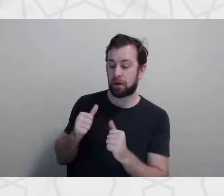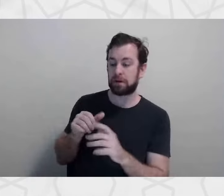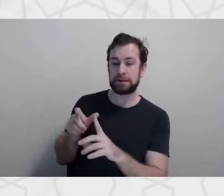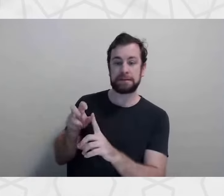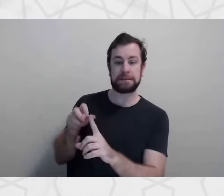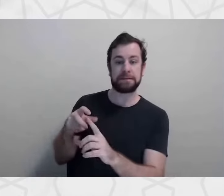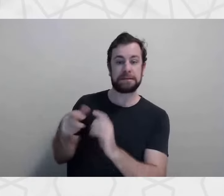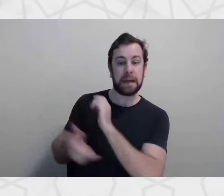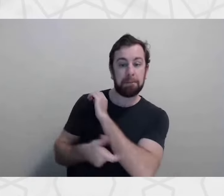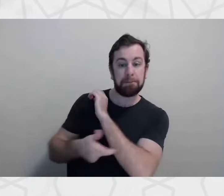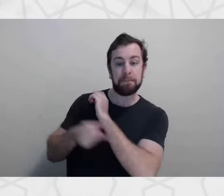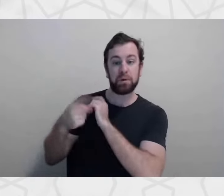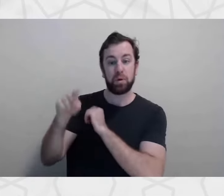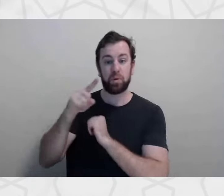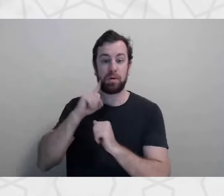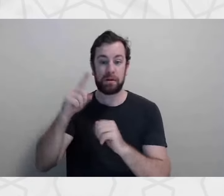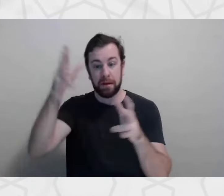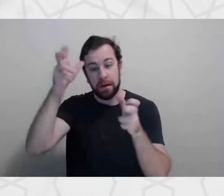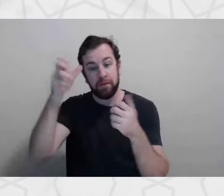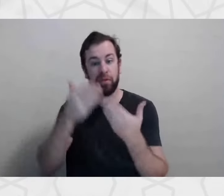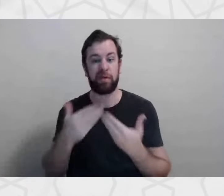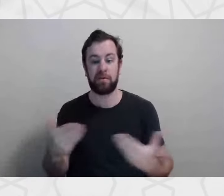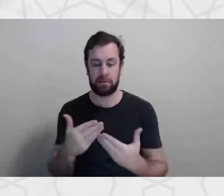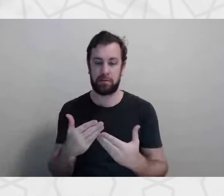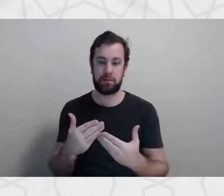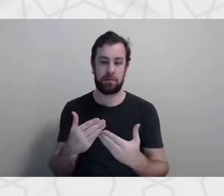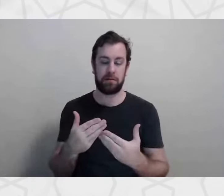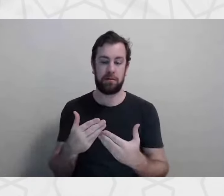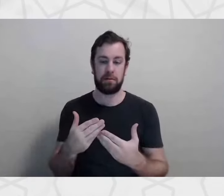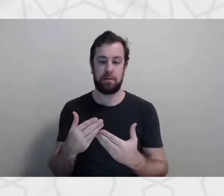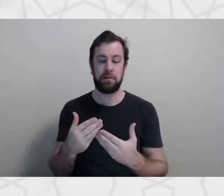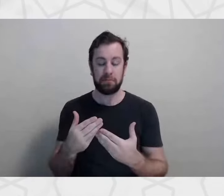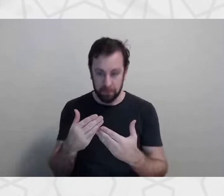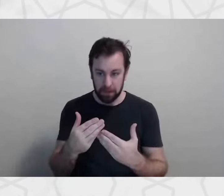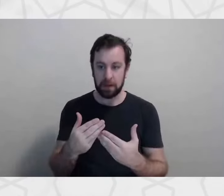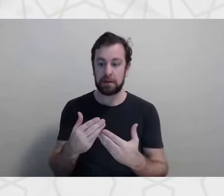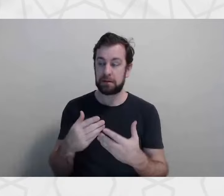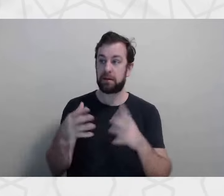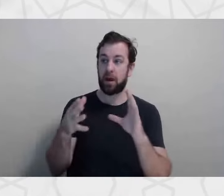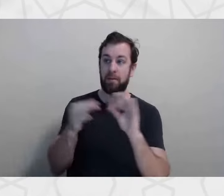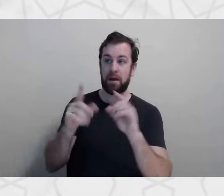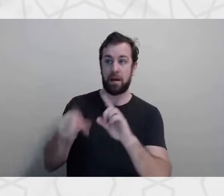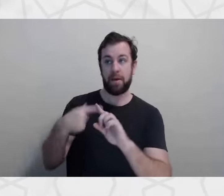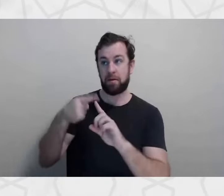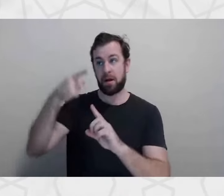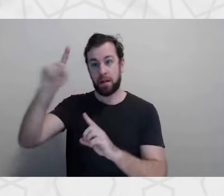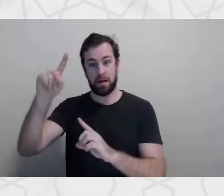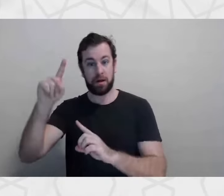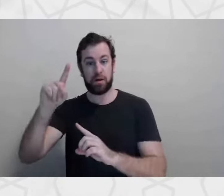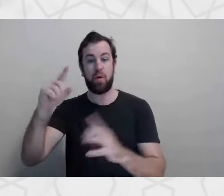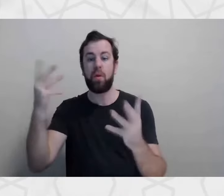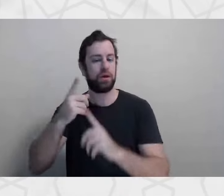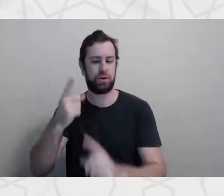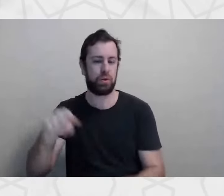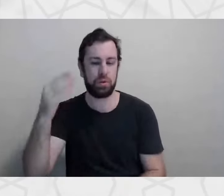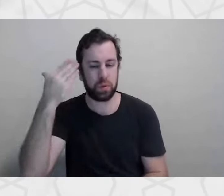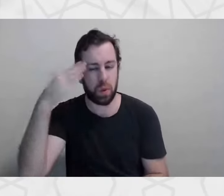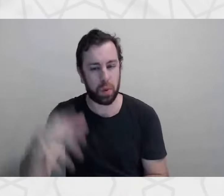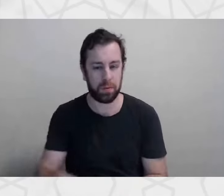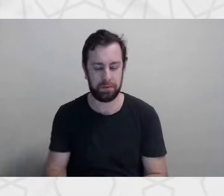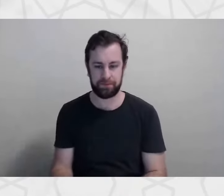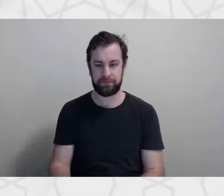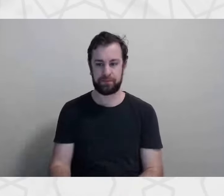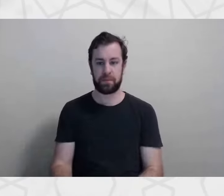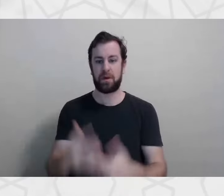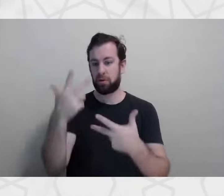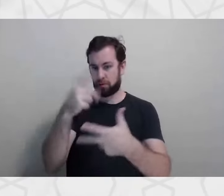with immorality, and to say about Allah that which you know not. 3